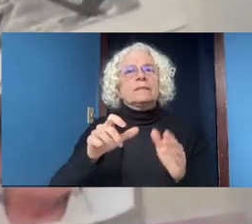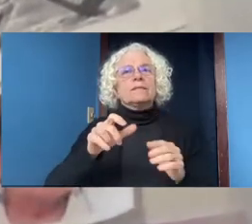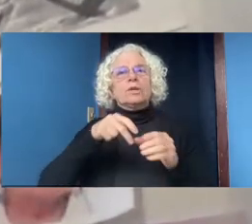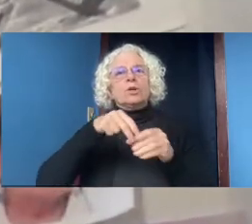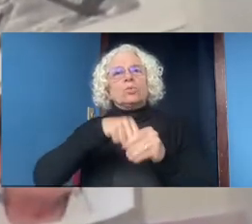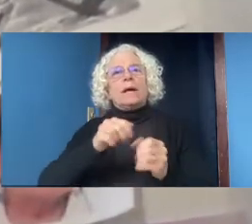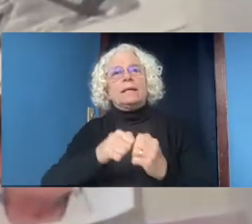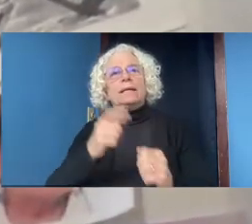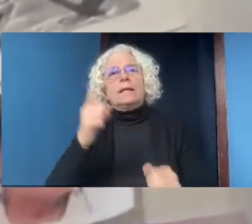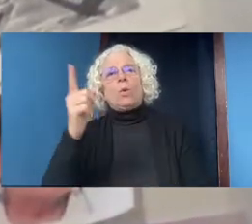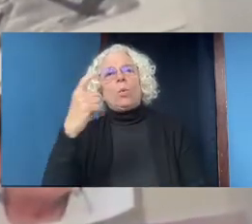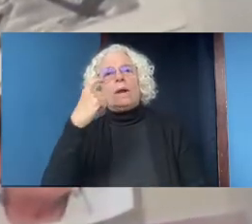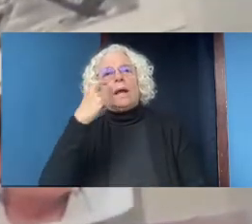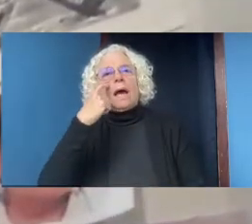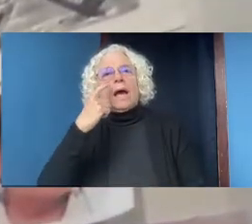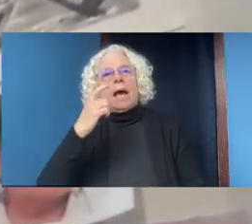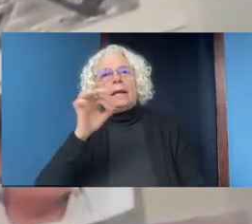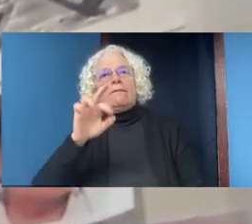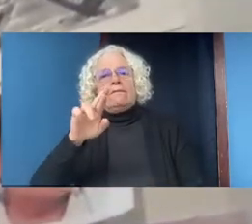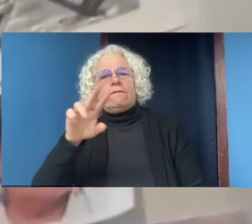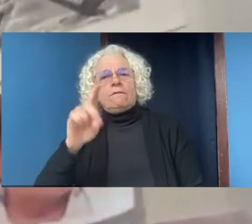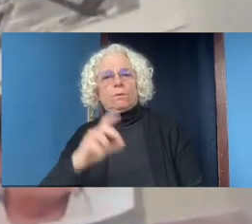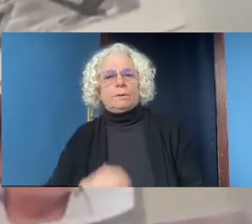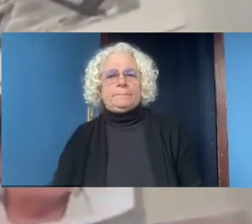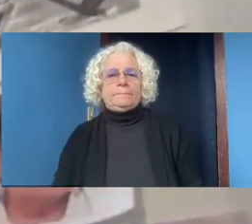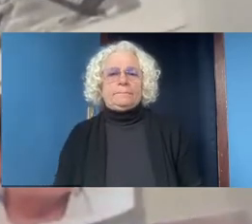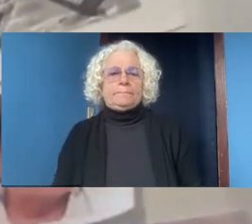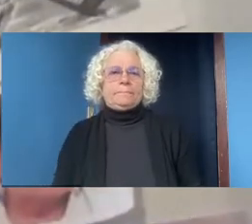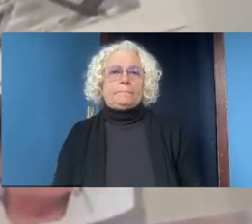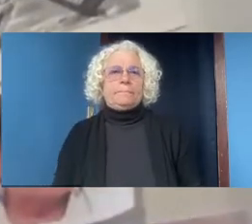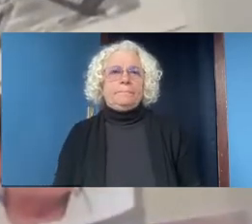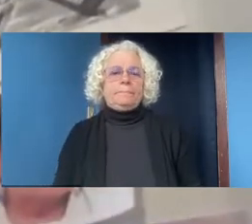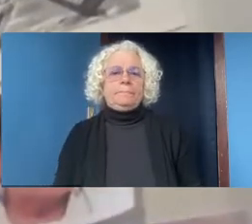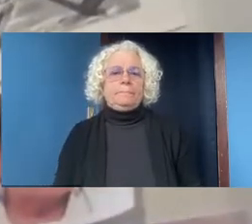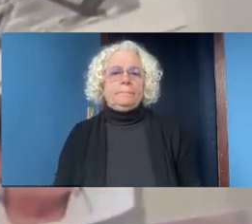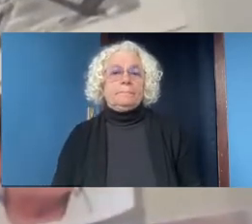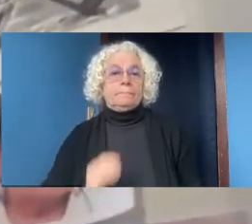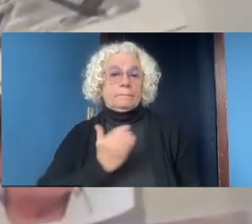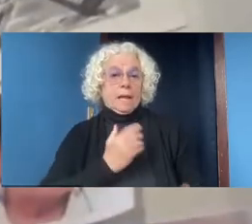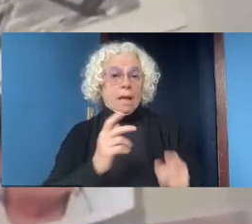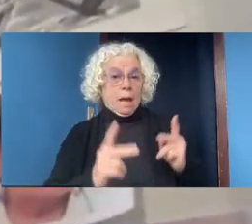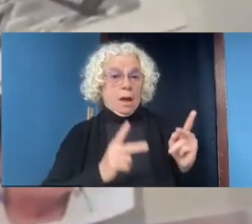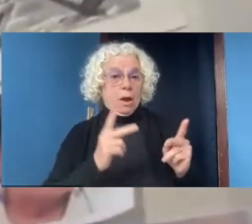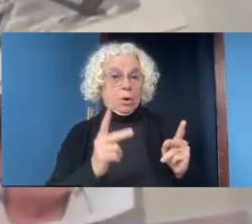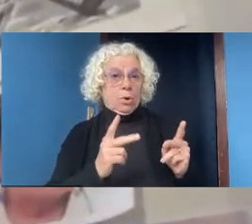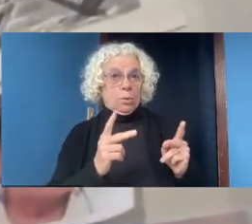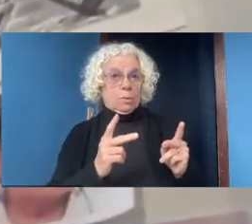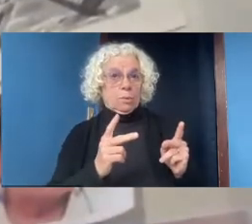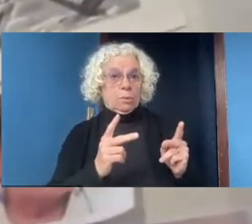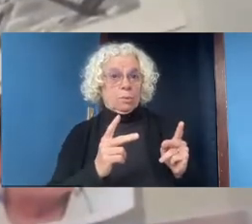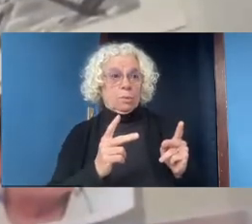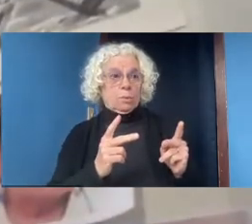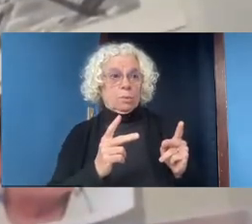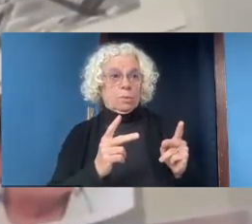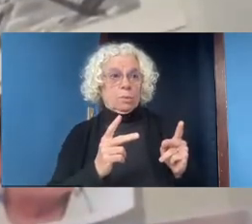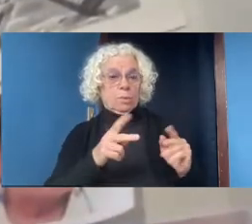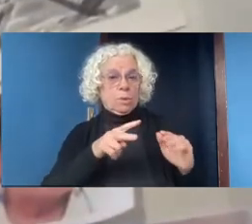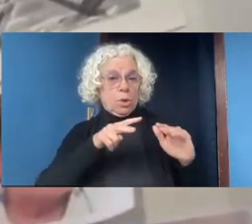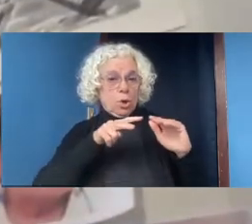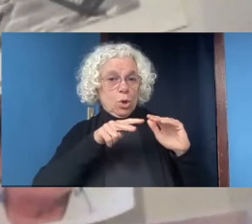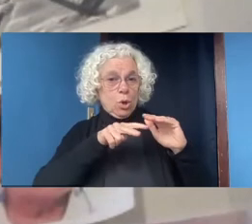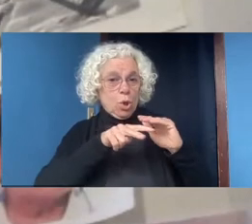Okay. She says, our people slit open the badger to see tomorrow in its